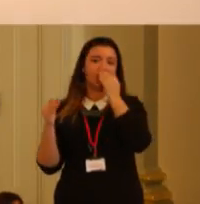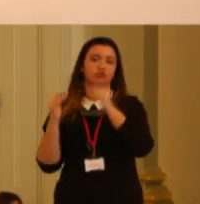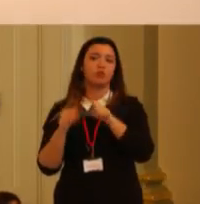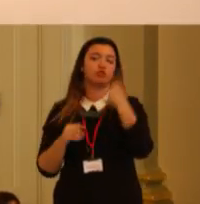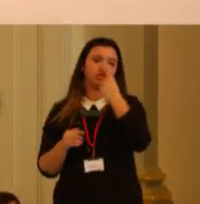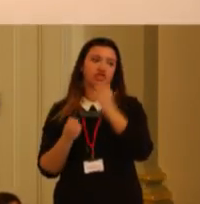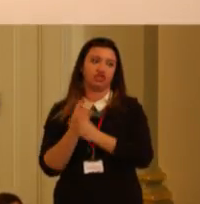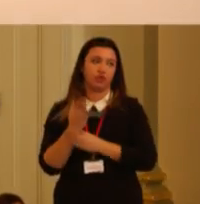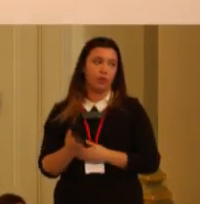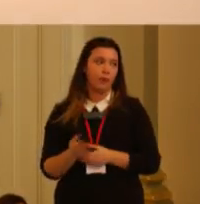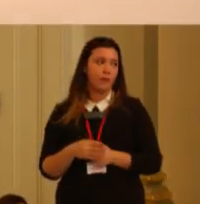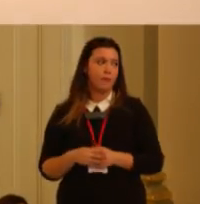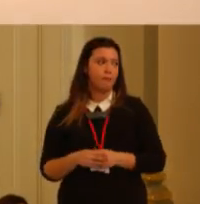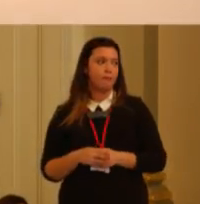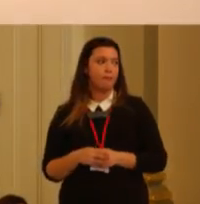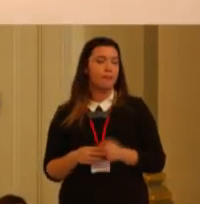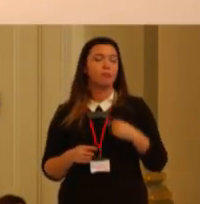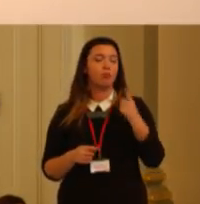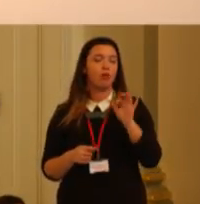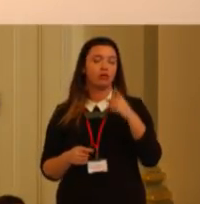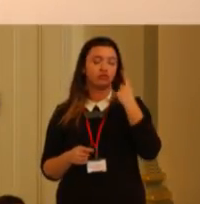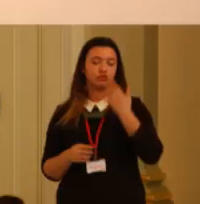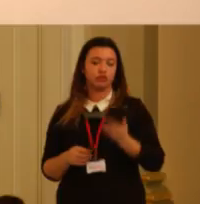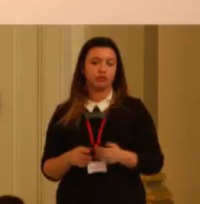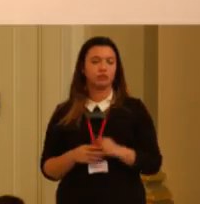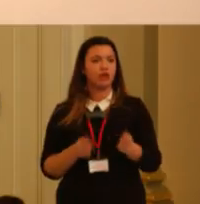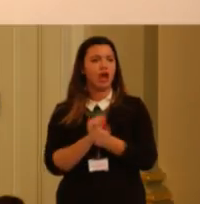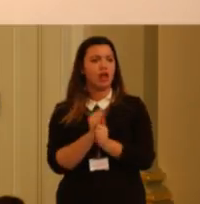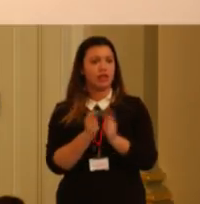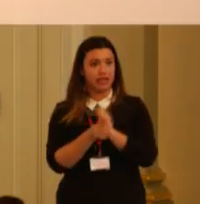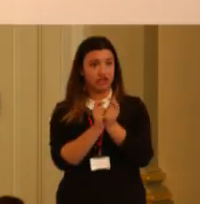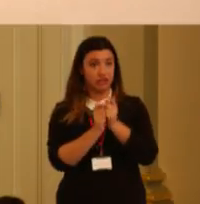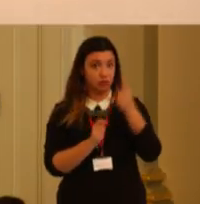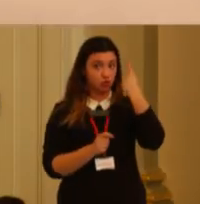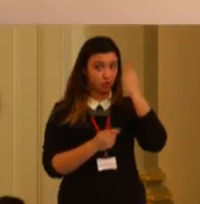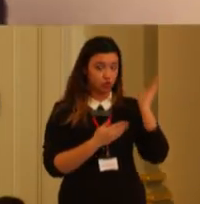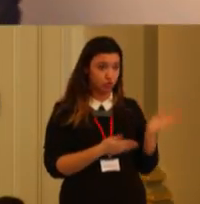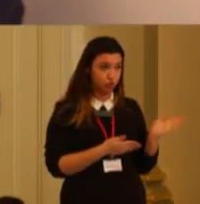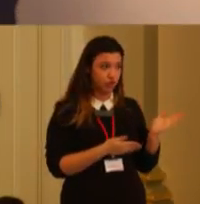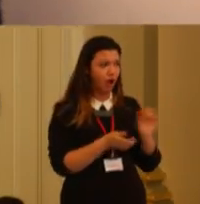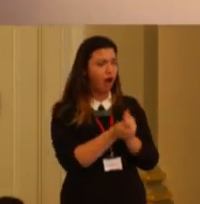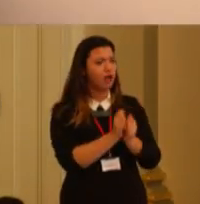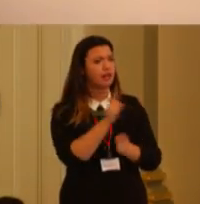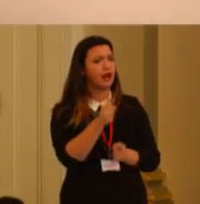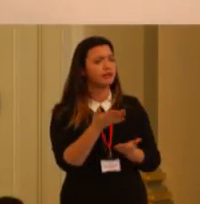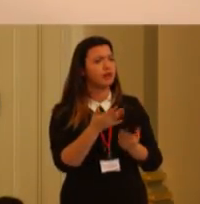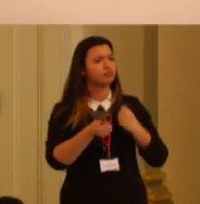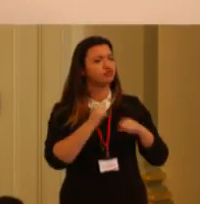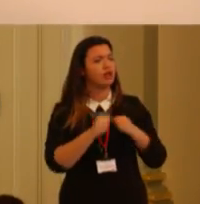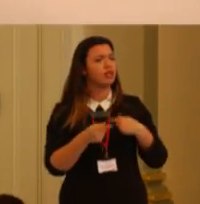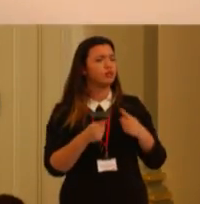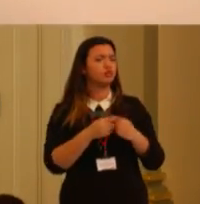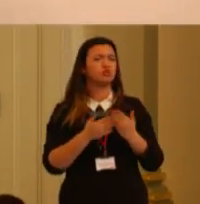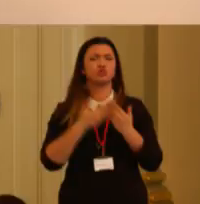more favorable way. I think this is the most striking emphasis. Do you think that this has transformed the families as well?